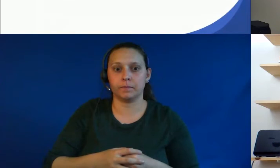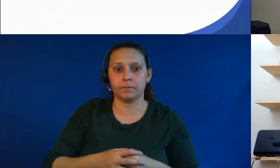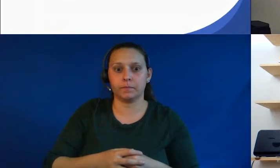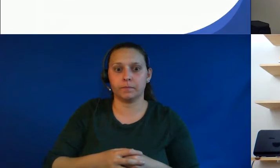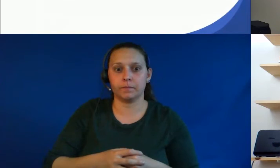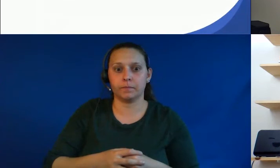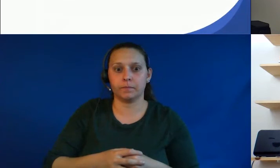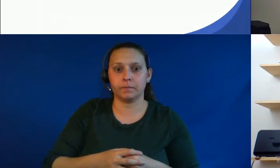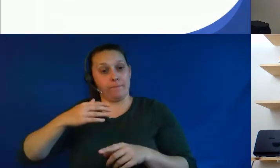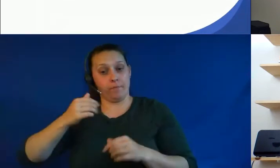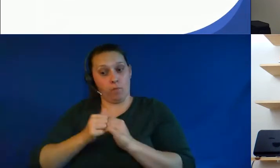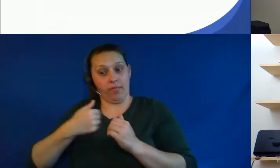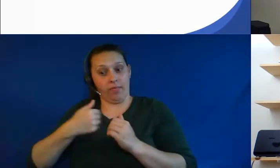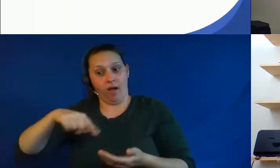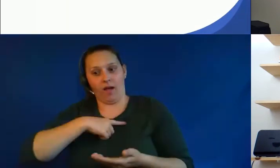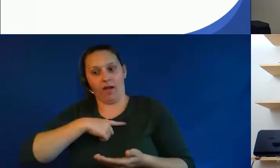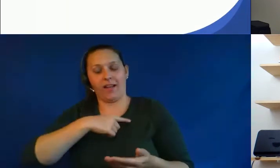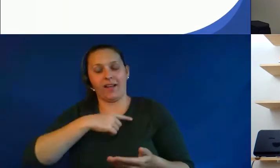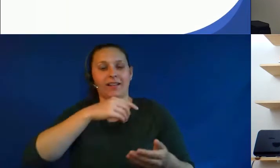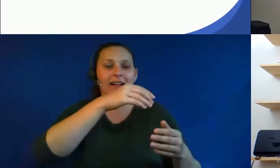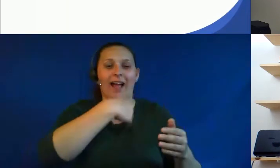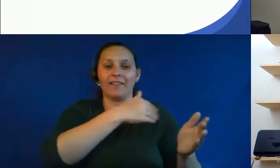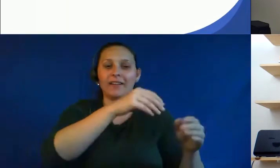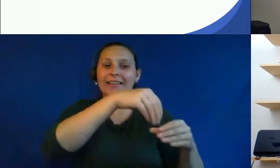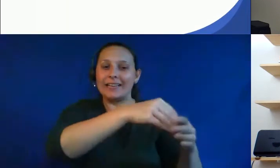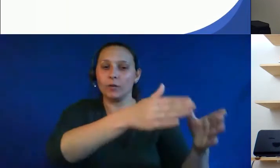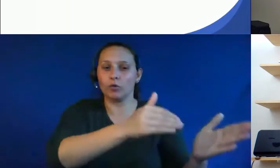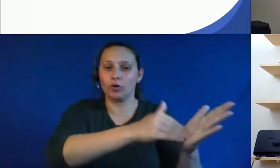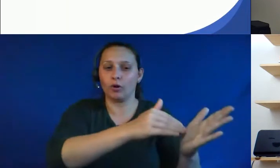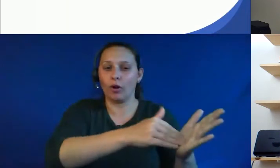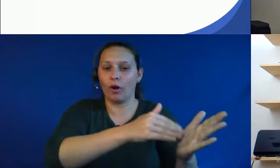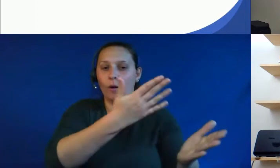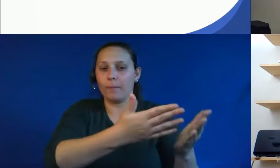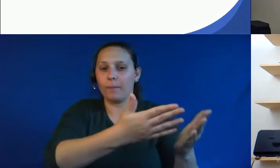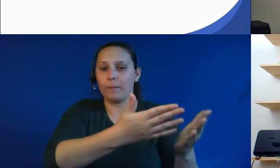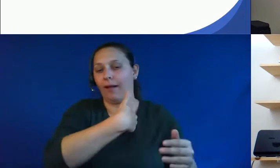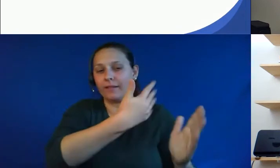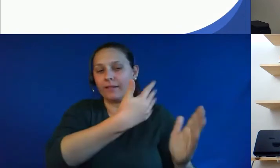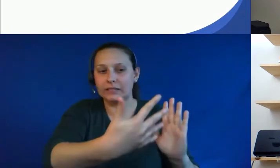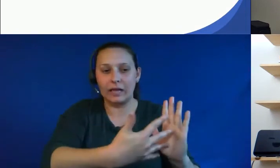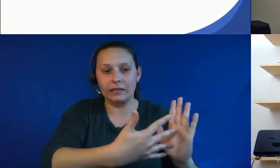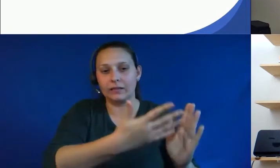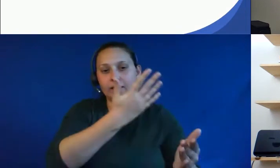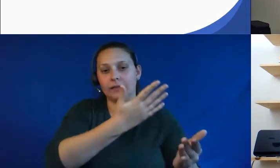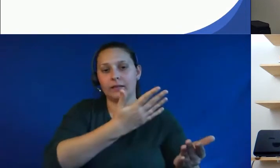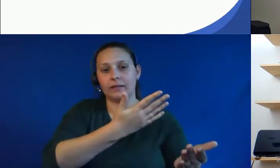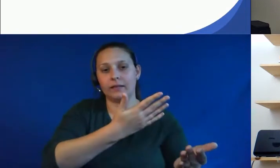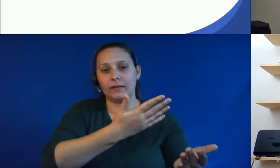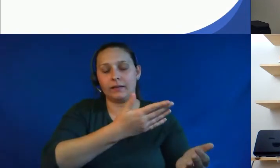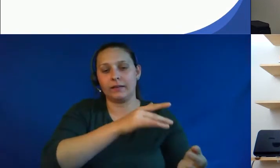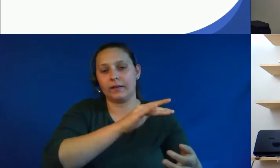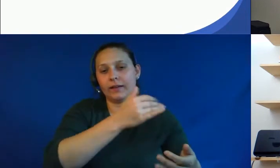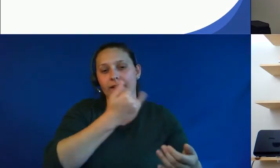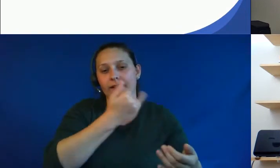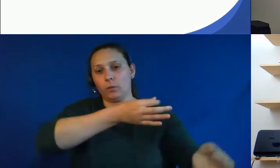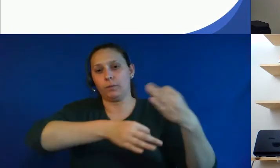It's just some of the physical manual tasks that the doctor would do are replaced by expensive technology, to